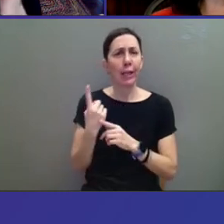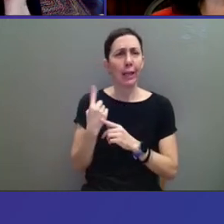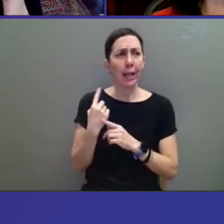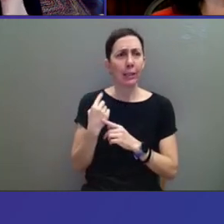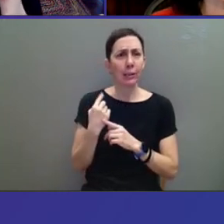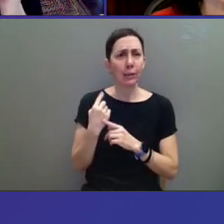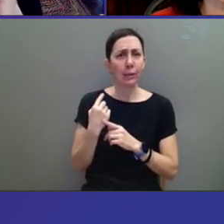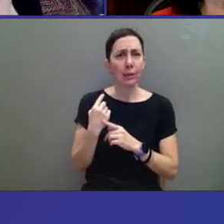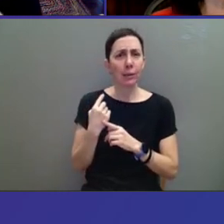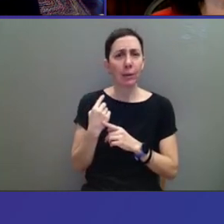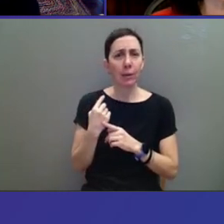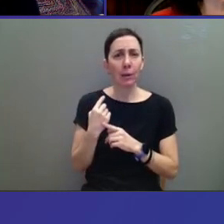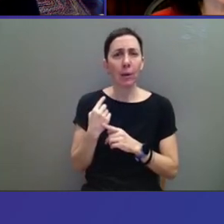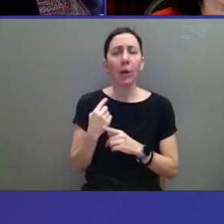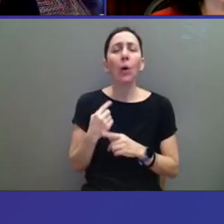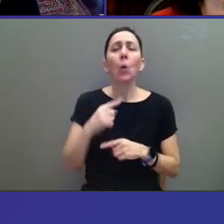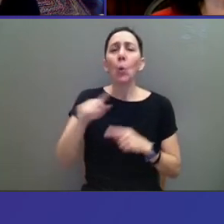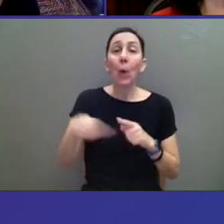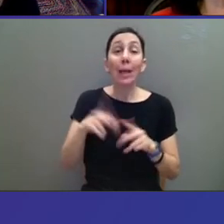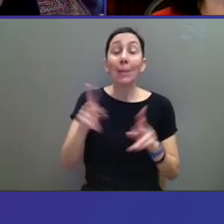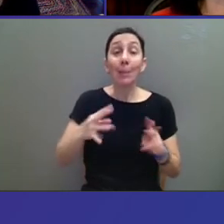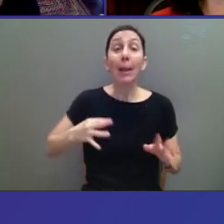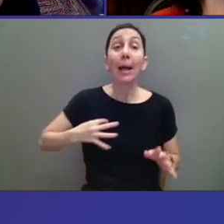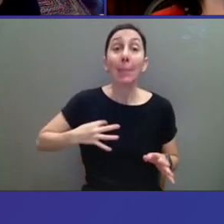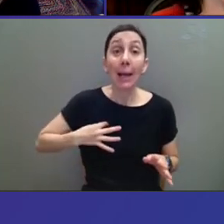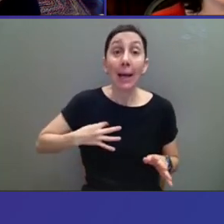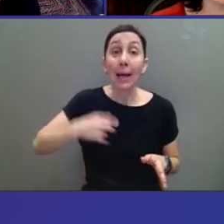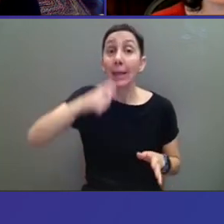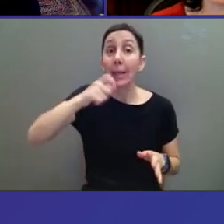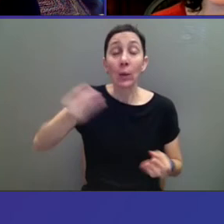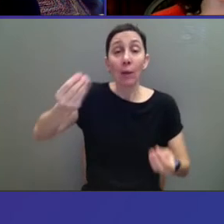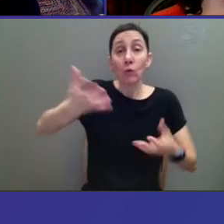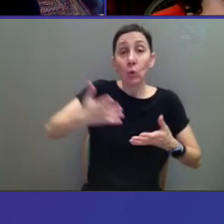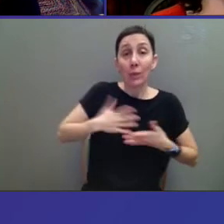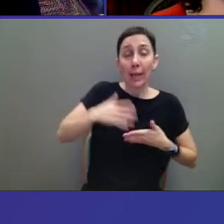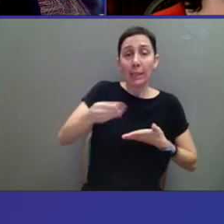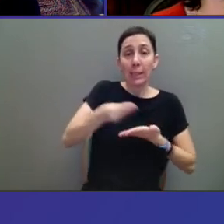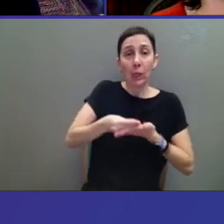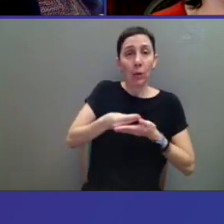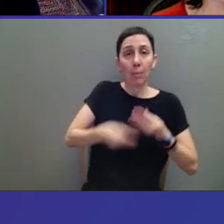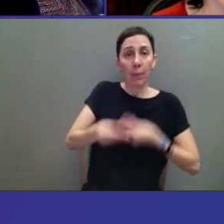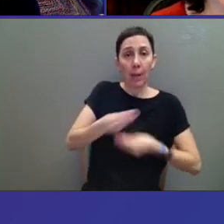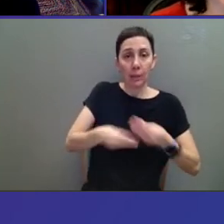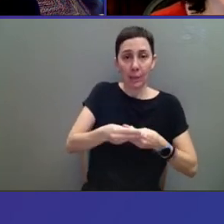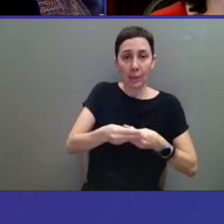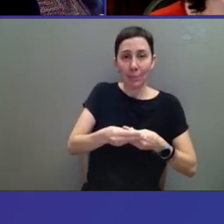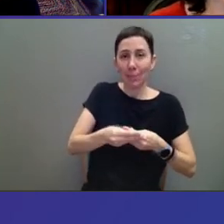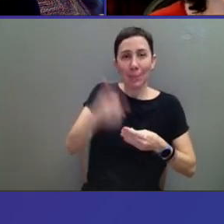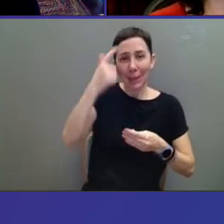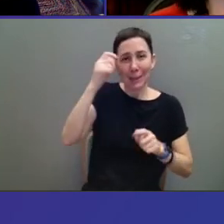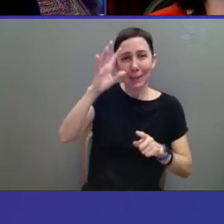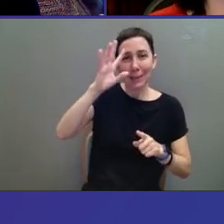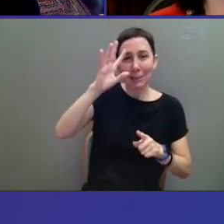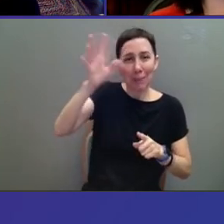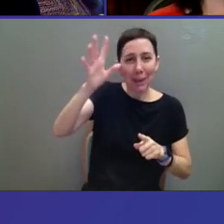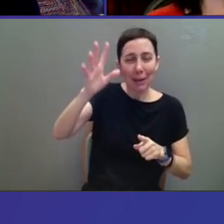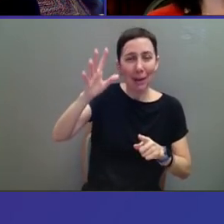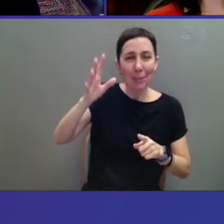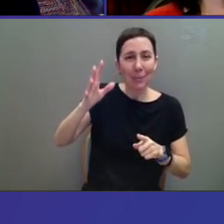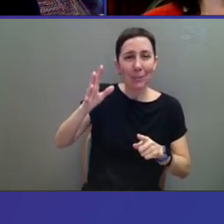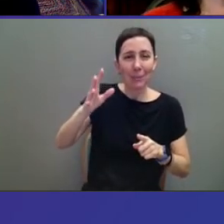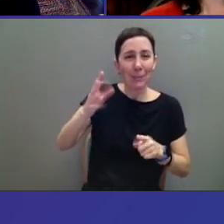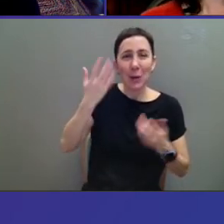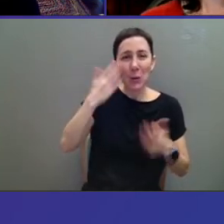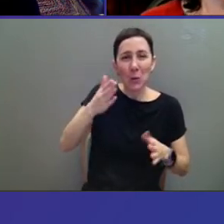the application stage. We don't need to know a fiction. I mean, I'm not putting that on the artist. I'm just saying it's going to be a fiction because it's not there yet. We don't need to know